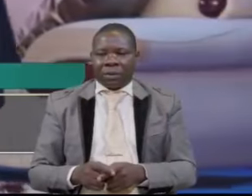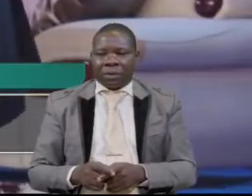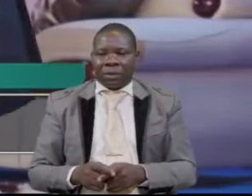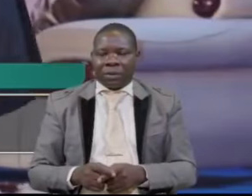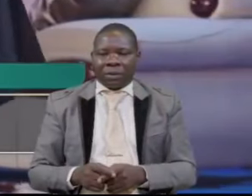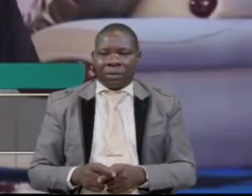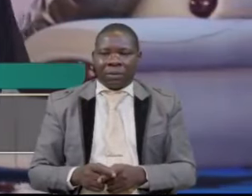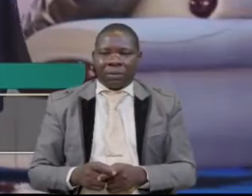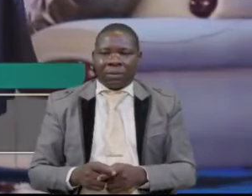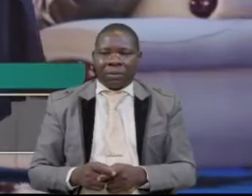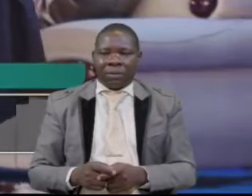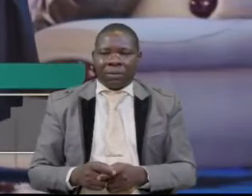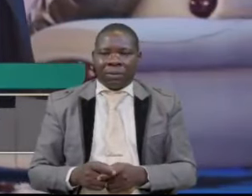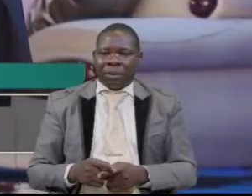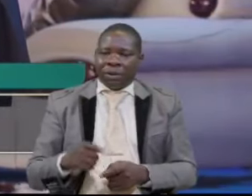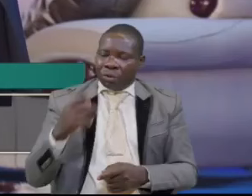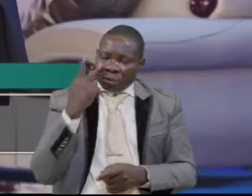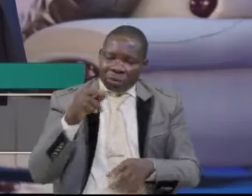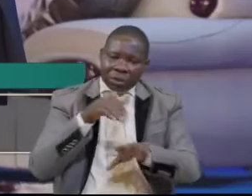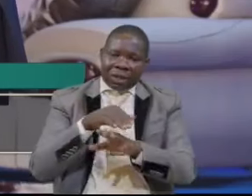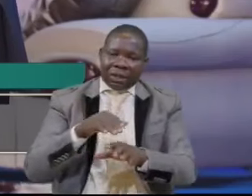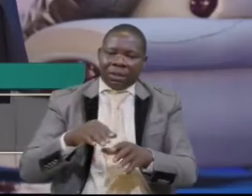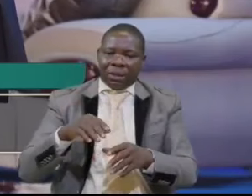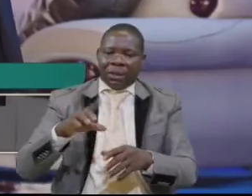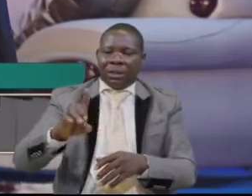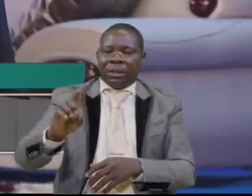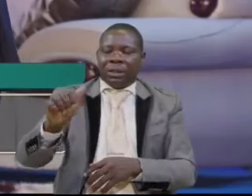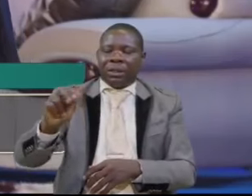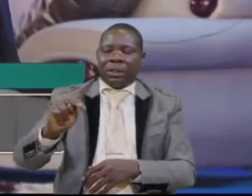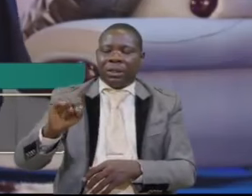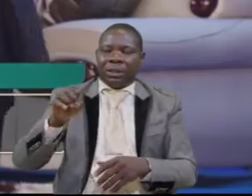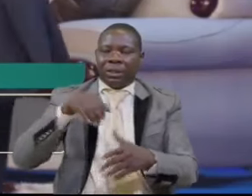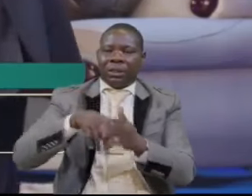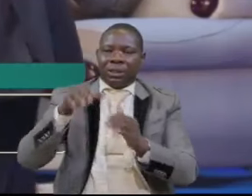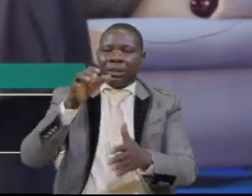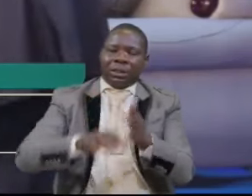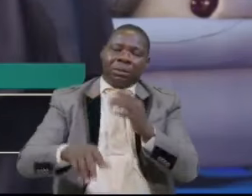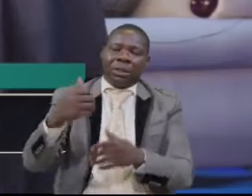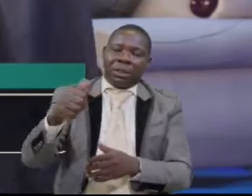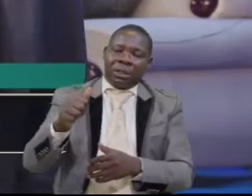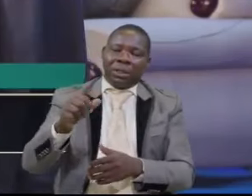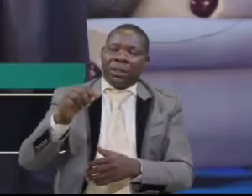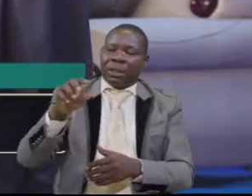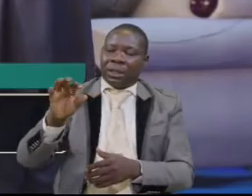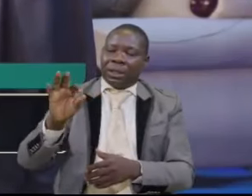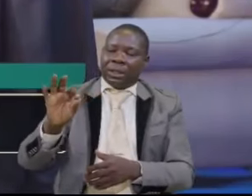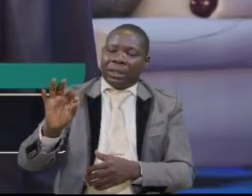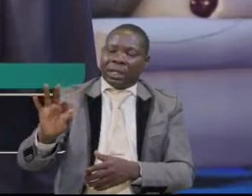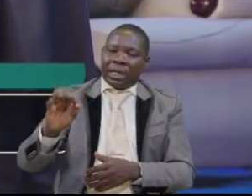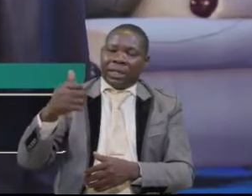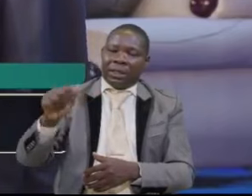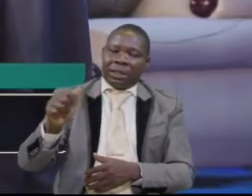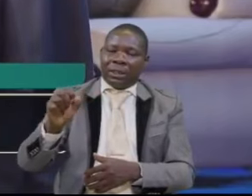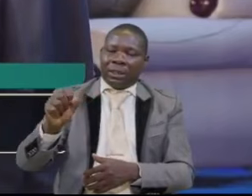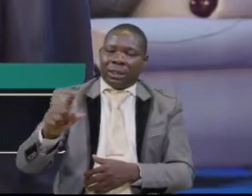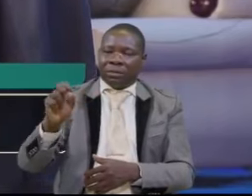that Daniel now, and we're looking at chapters 9, 10, 11, and 12. And you say, look at what Daniel did. Look